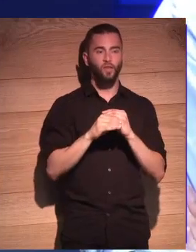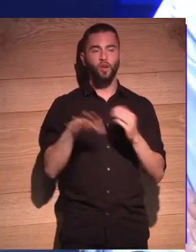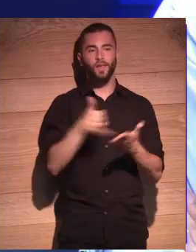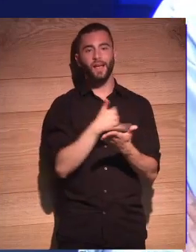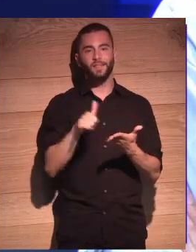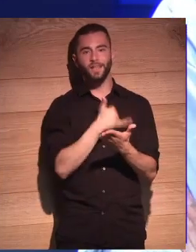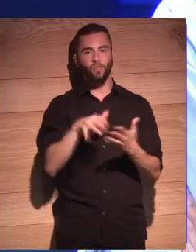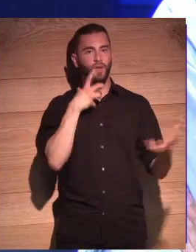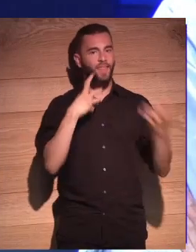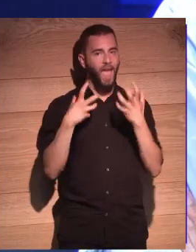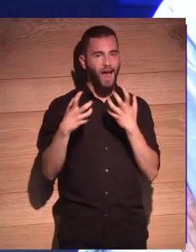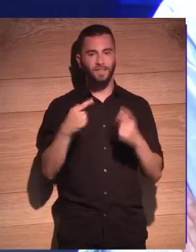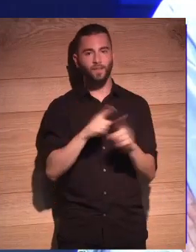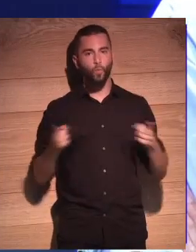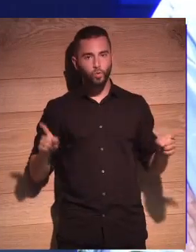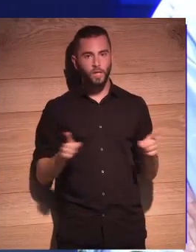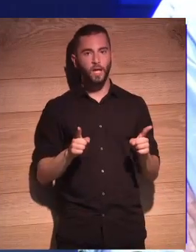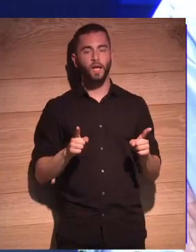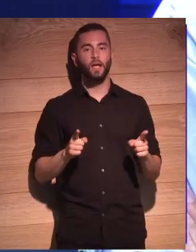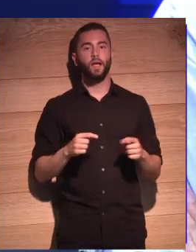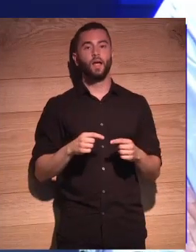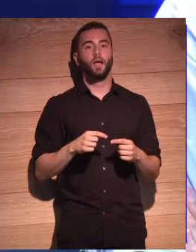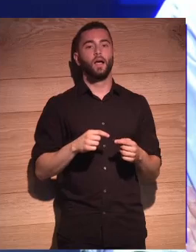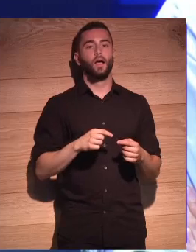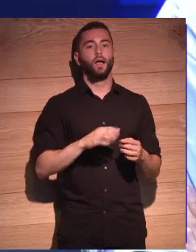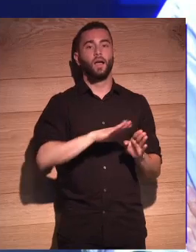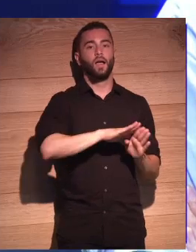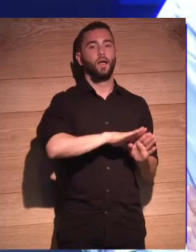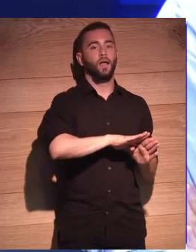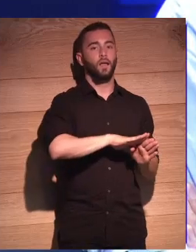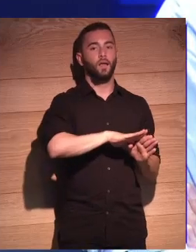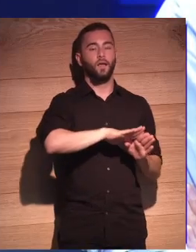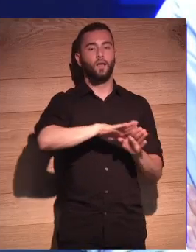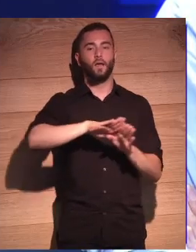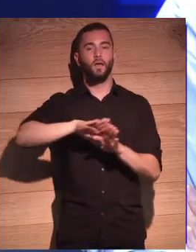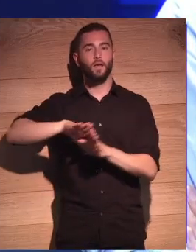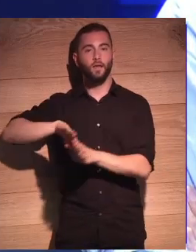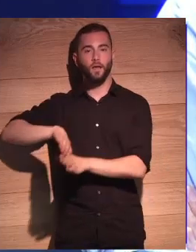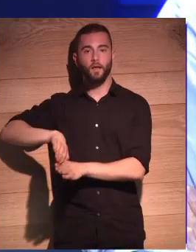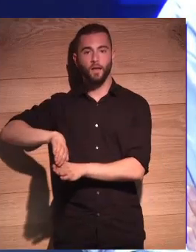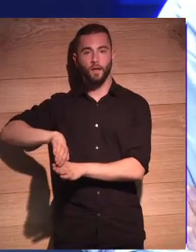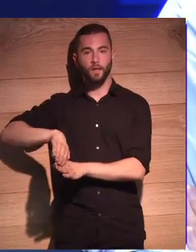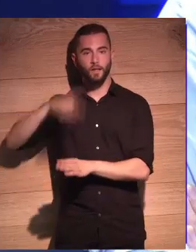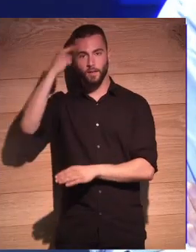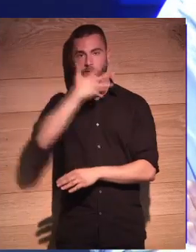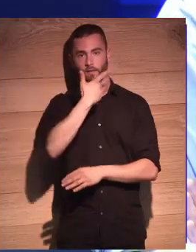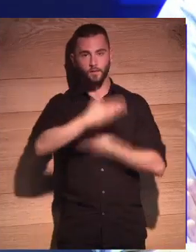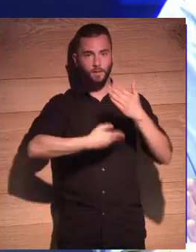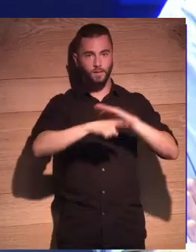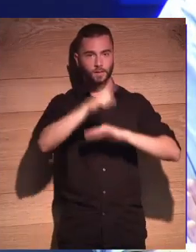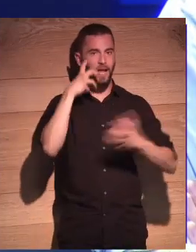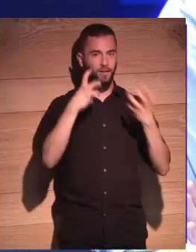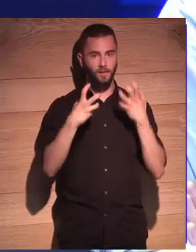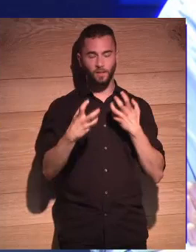the middle of this acronym, and these topics related to arts, to the arts and the music,